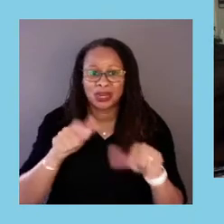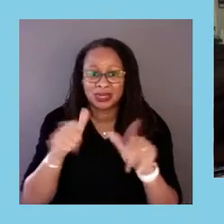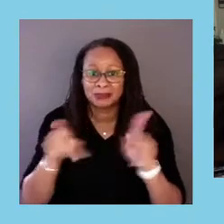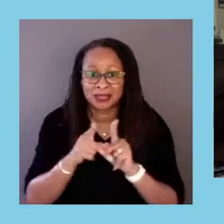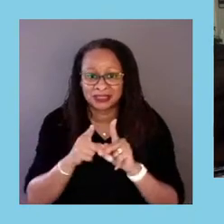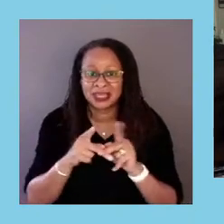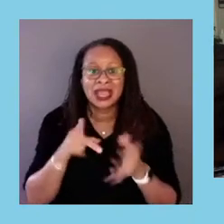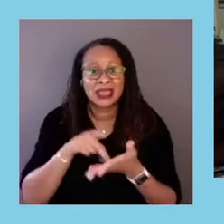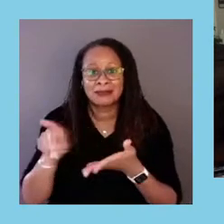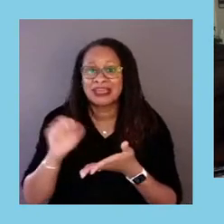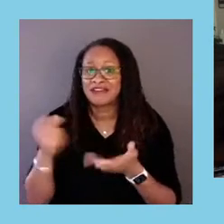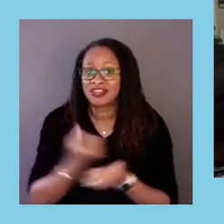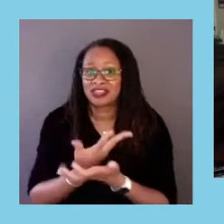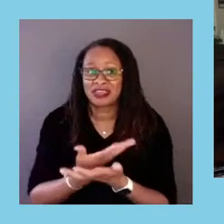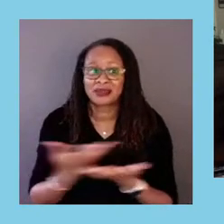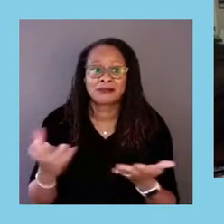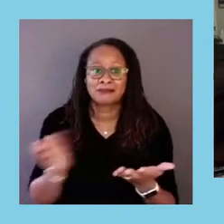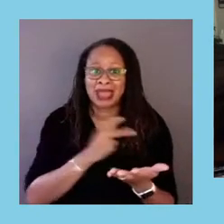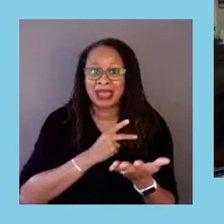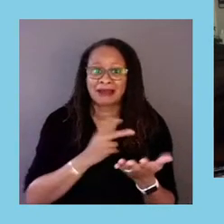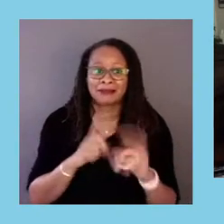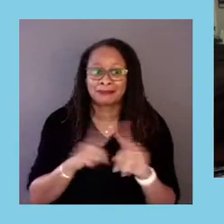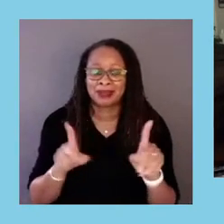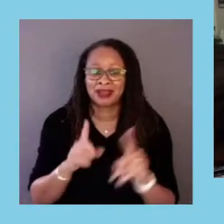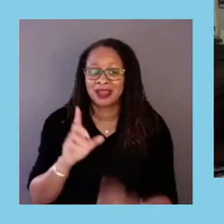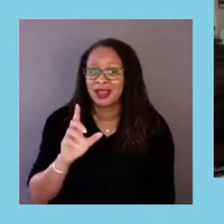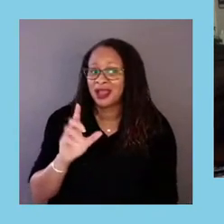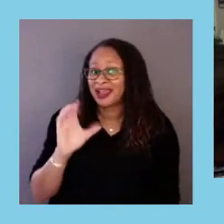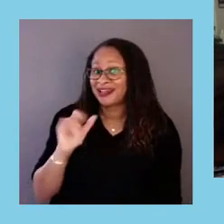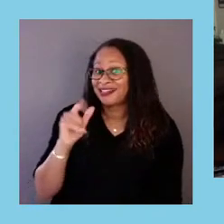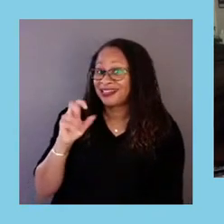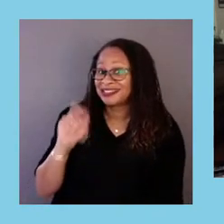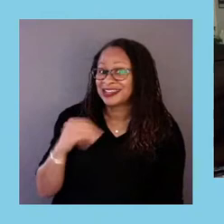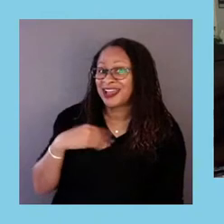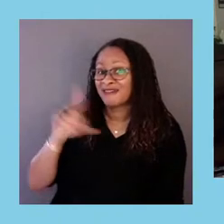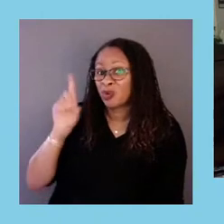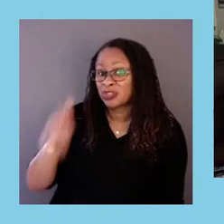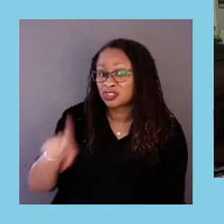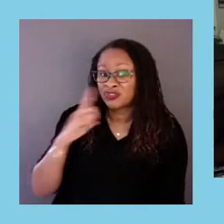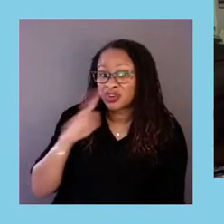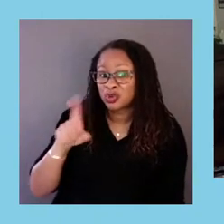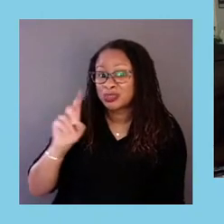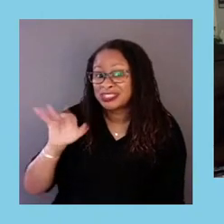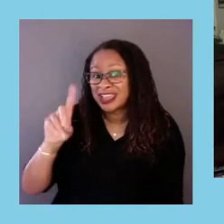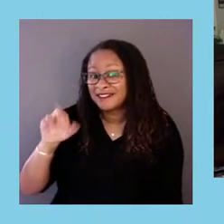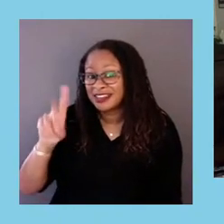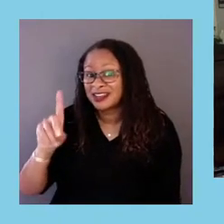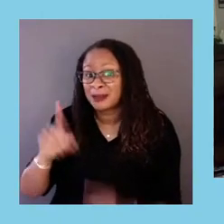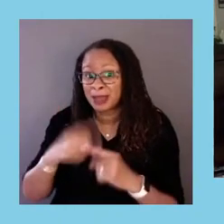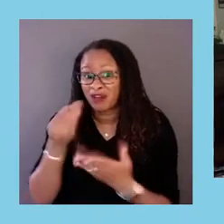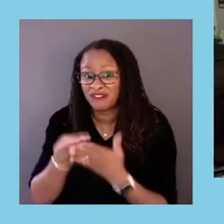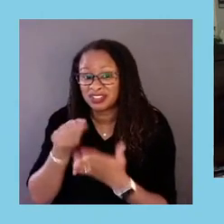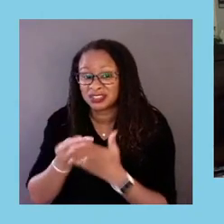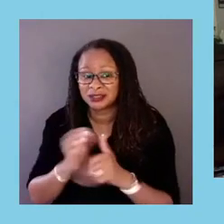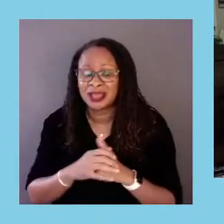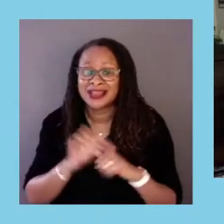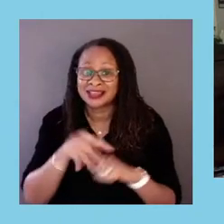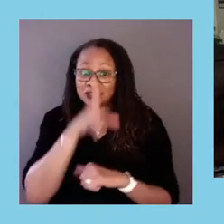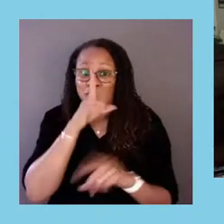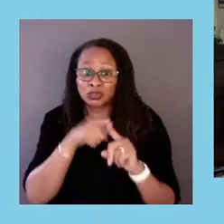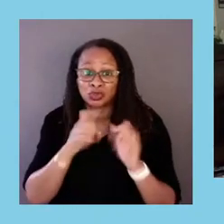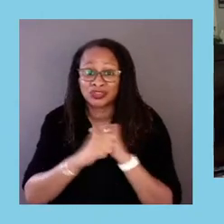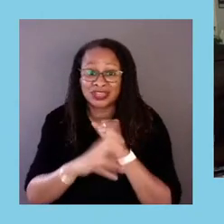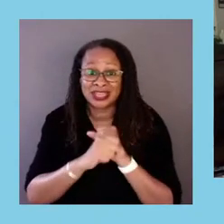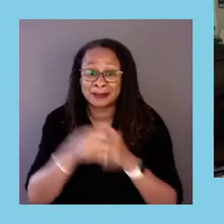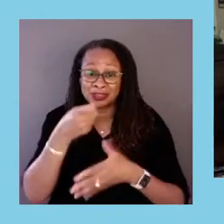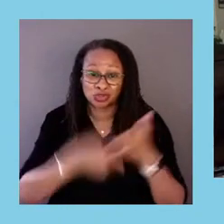back. It was great. David, actually, I have a question for you about funding. Can you speak to the campaign costs? And is there